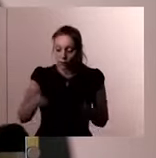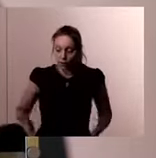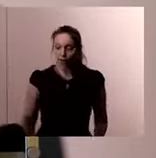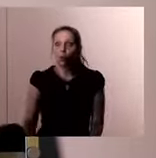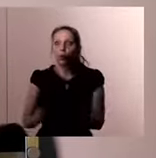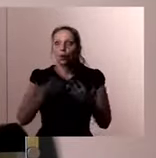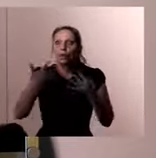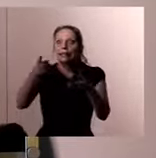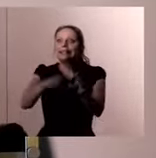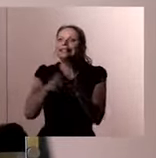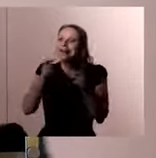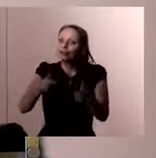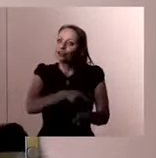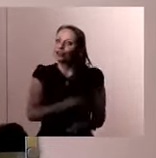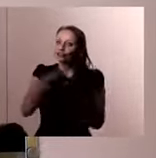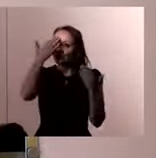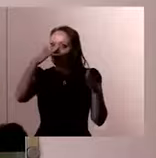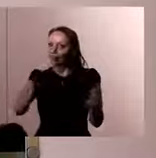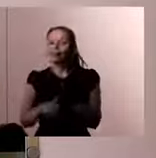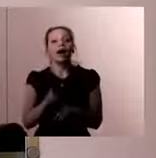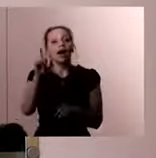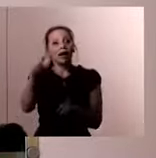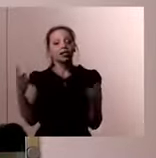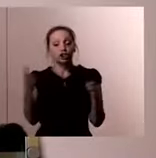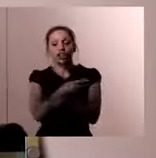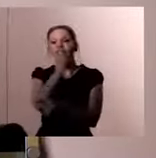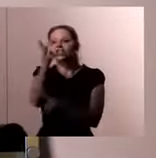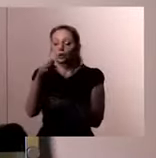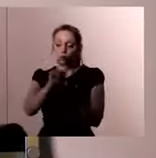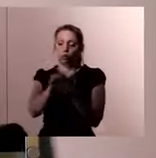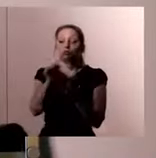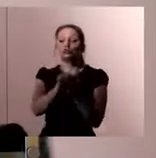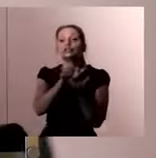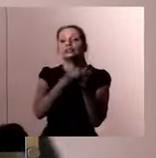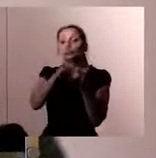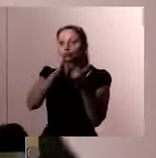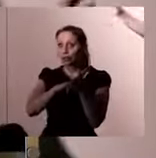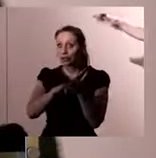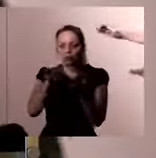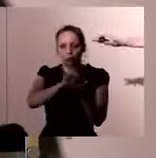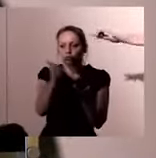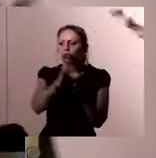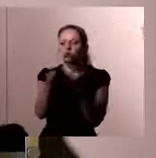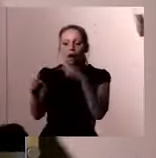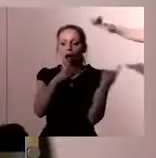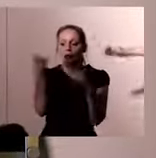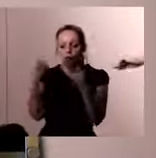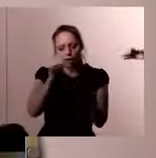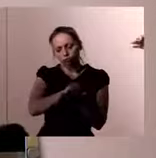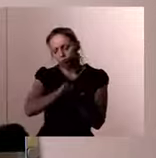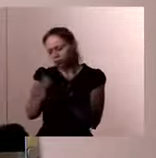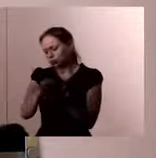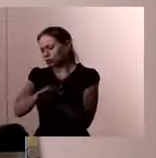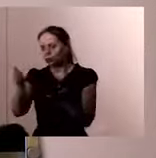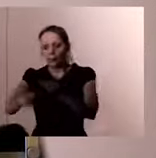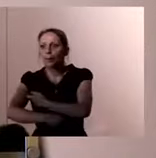Lying changed yet again with the invention of the printing press. You can print and spread and reproduce the same lie far more efficiently.